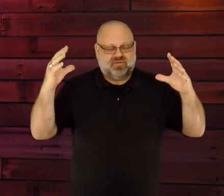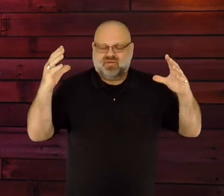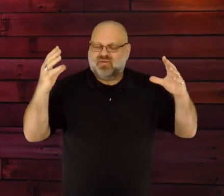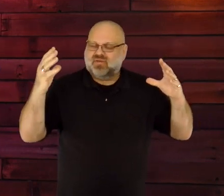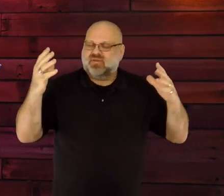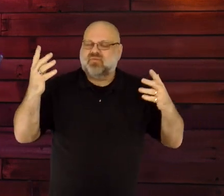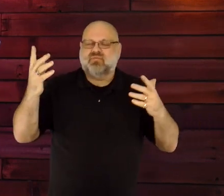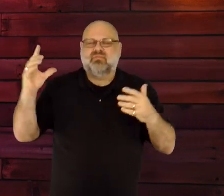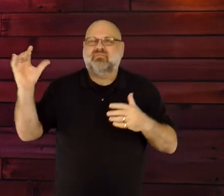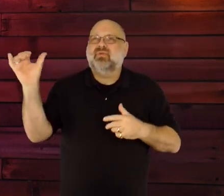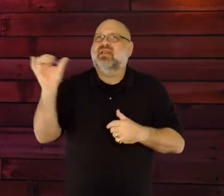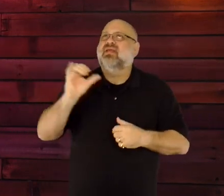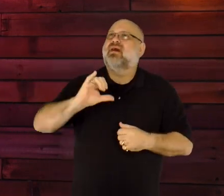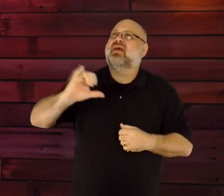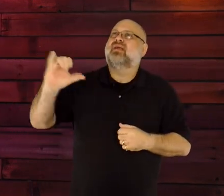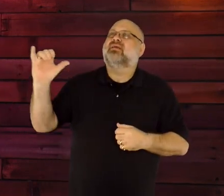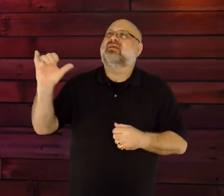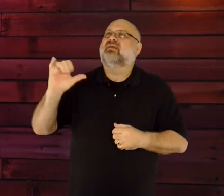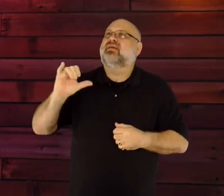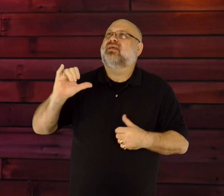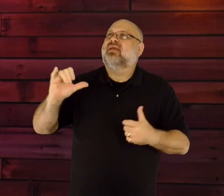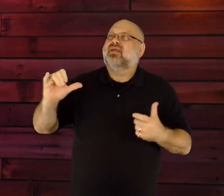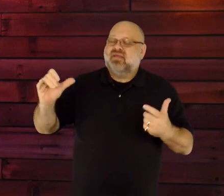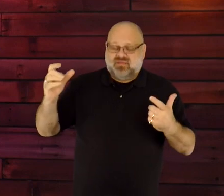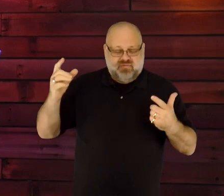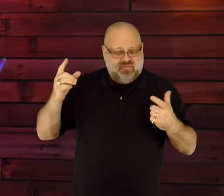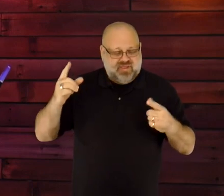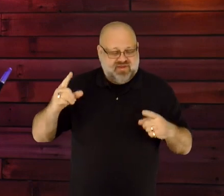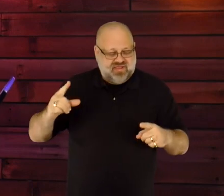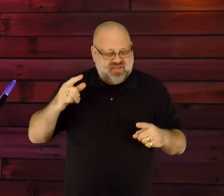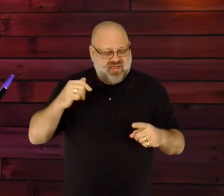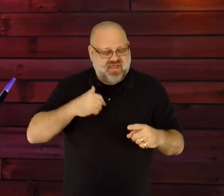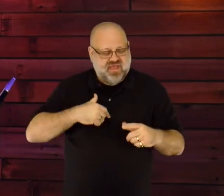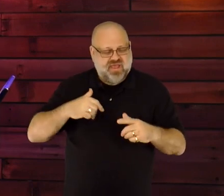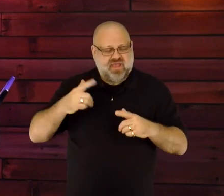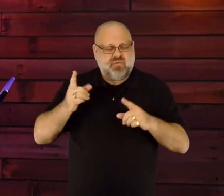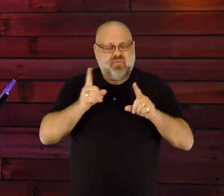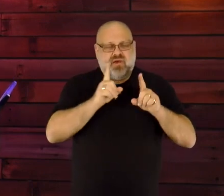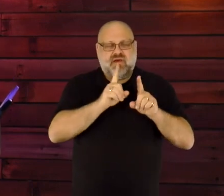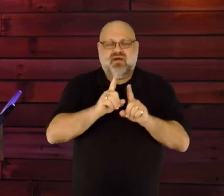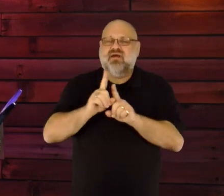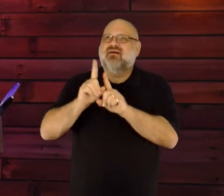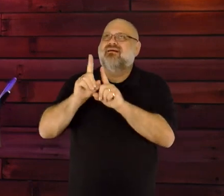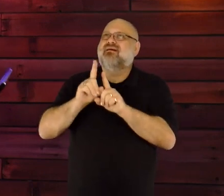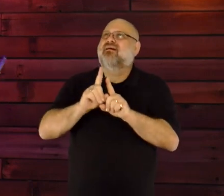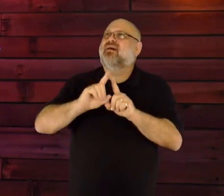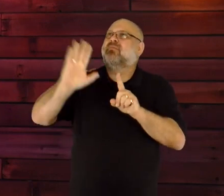what it will be like when I walk